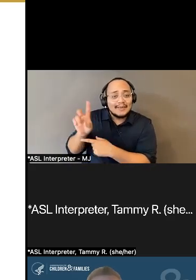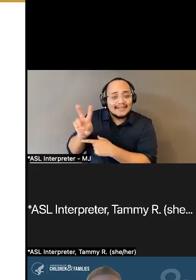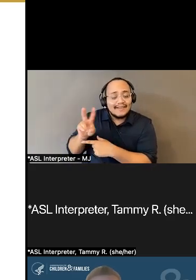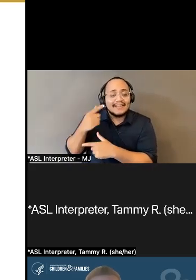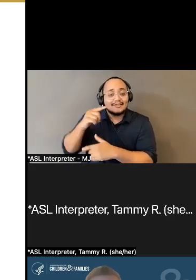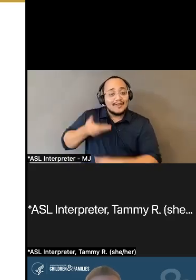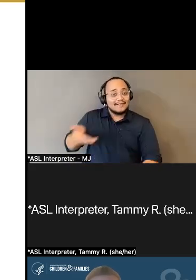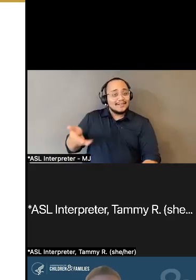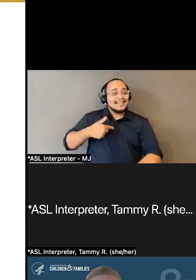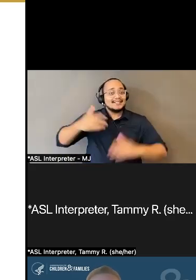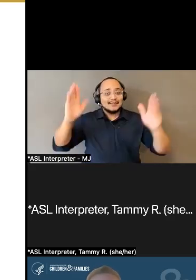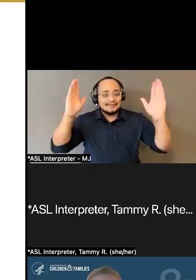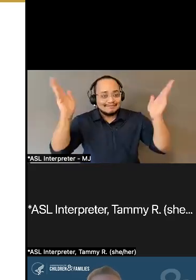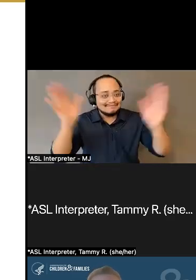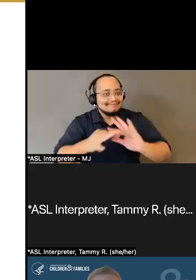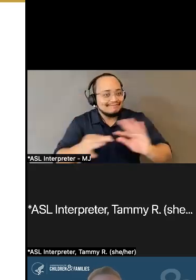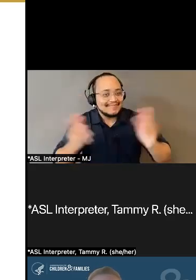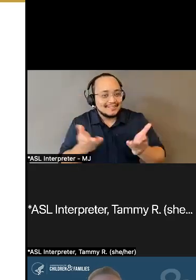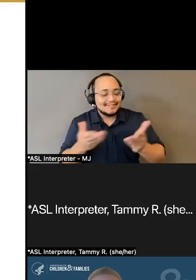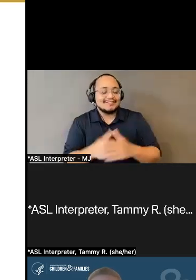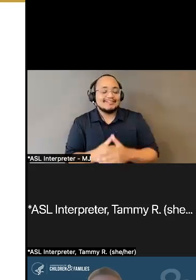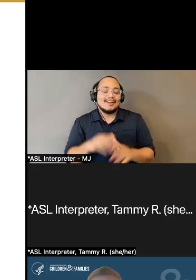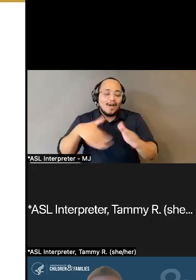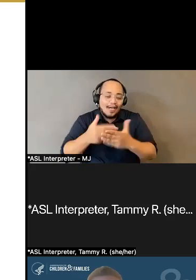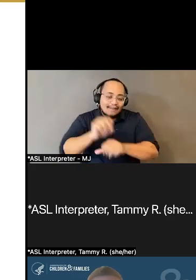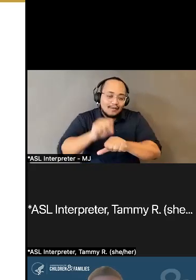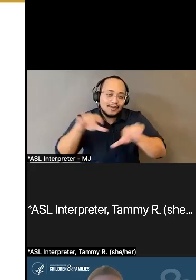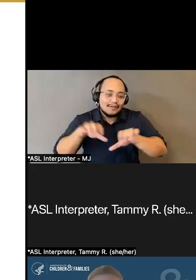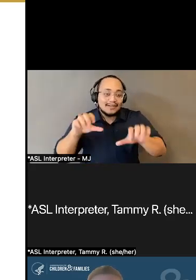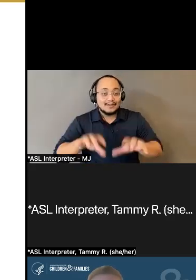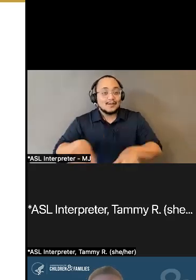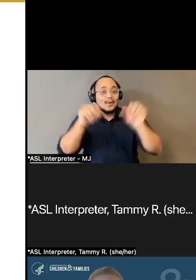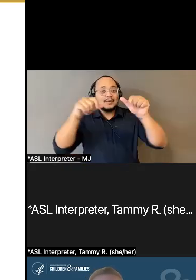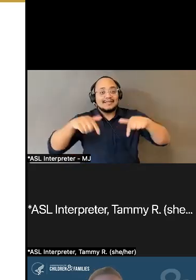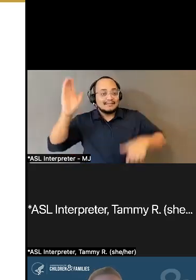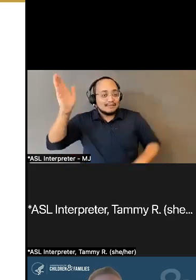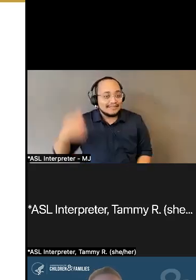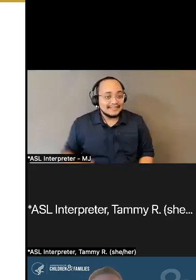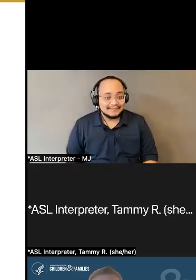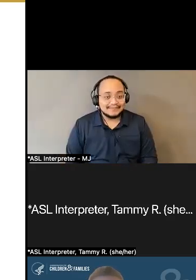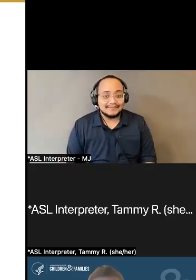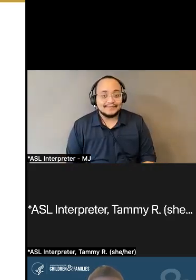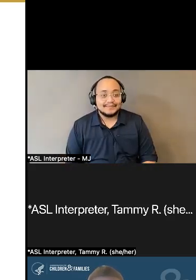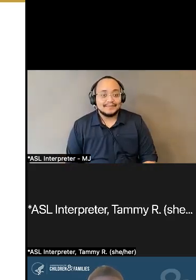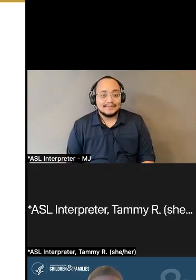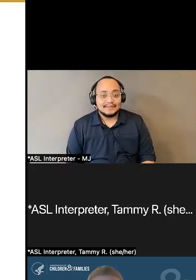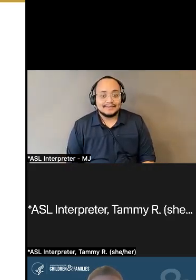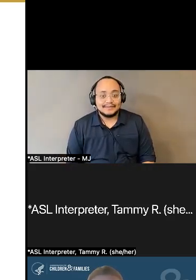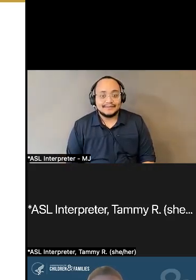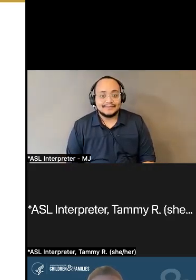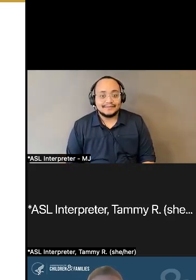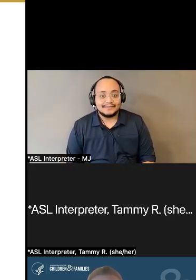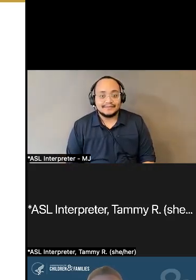invitation to welcome you all today and for all the work you have done to make this briefing so valuable. FISB is very proud of the fact